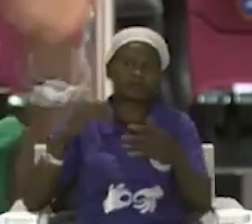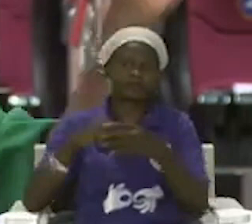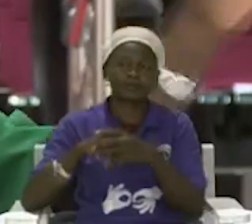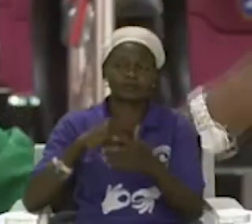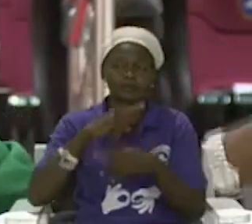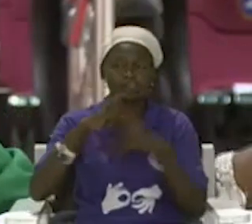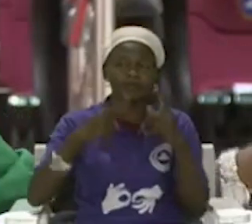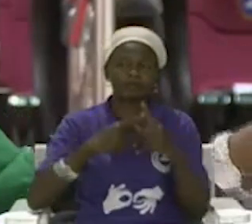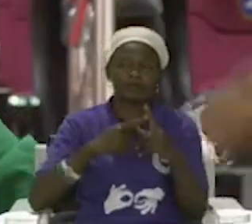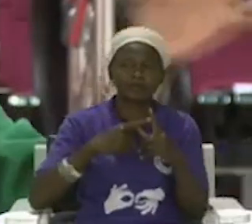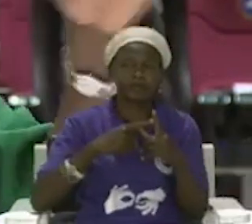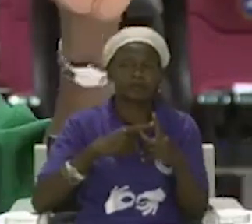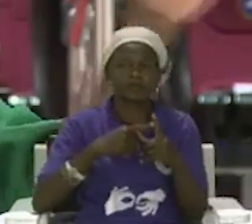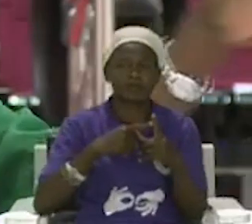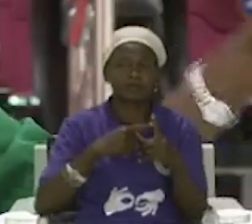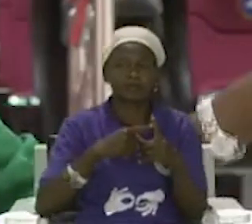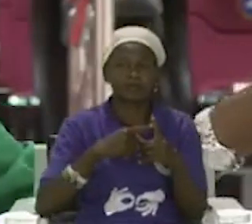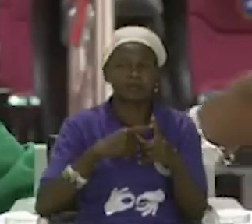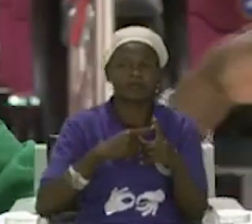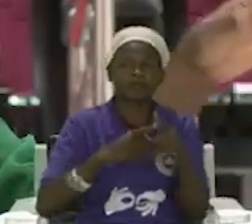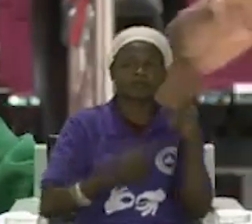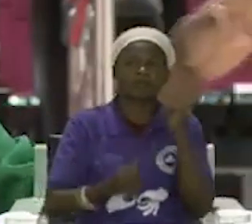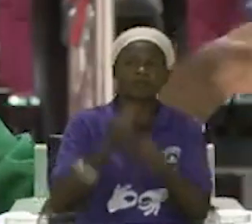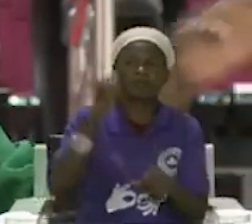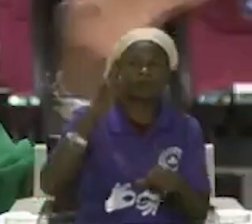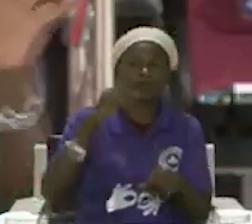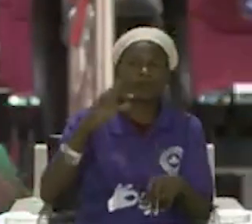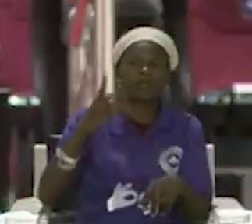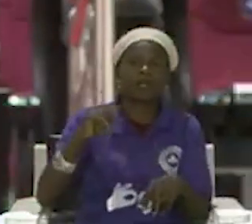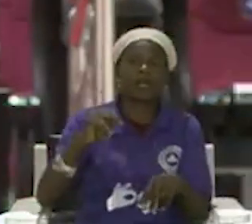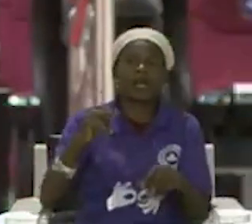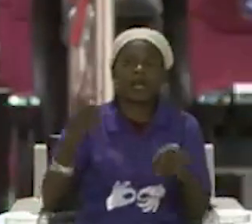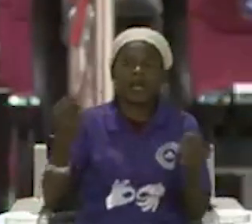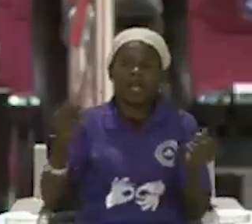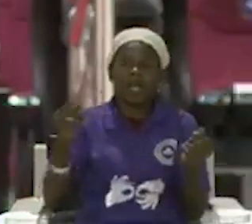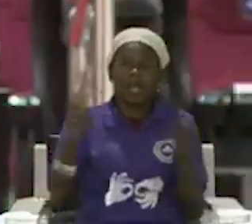when most of the camp was bush.